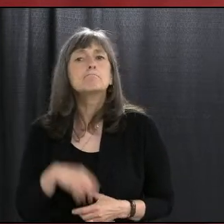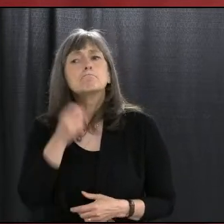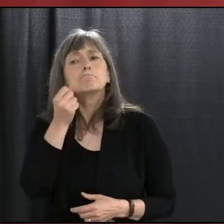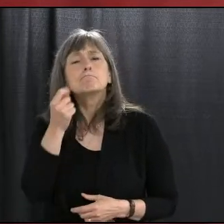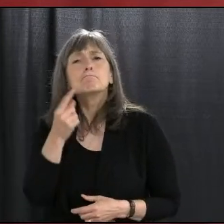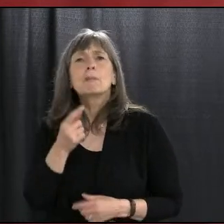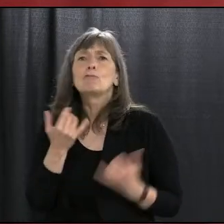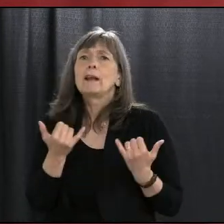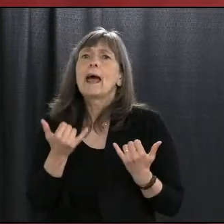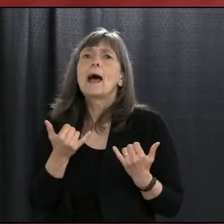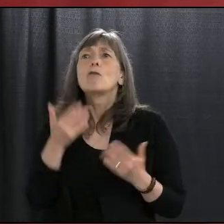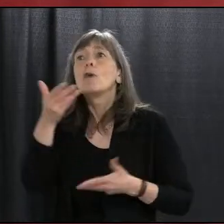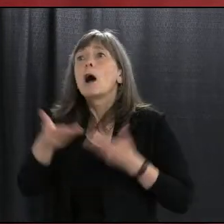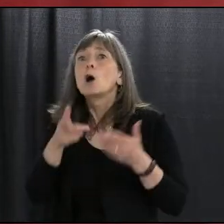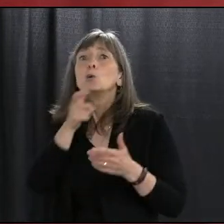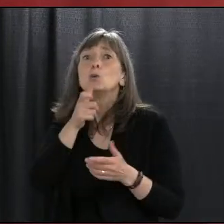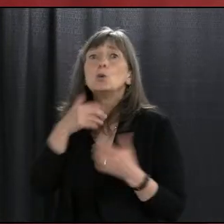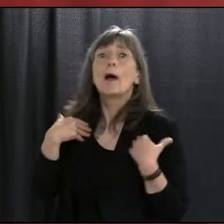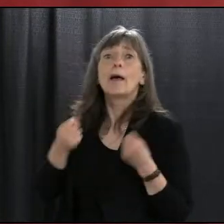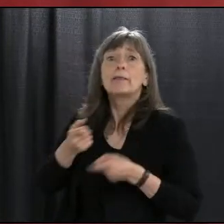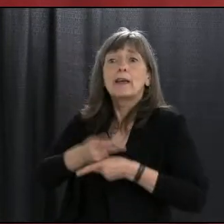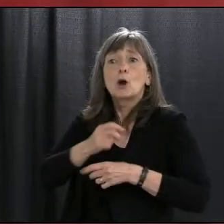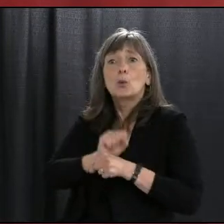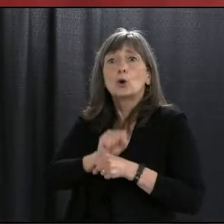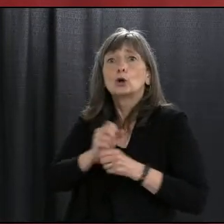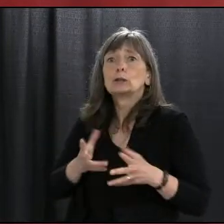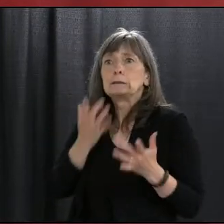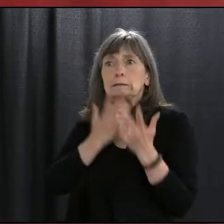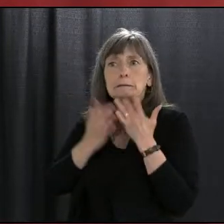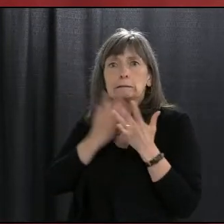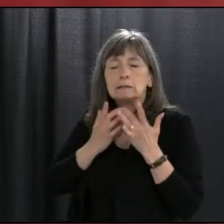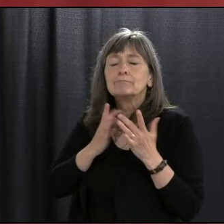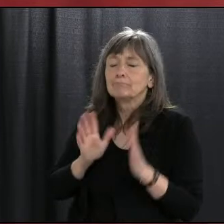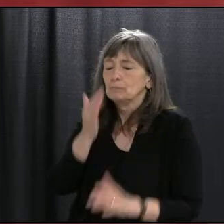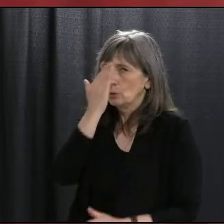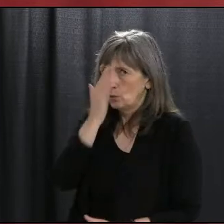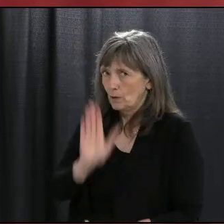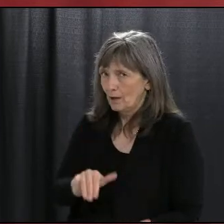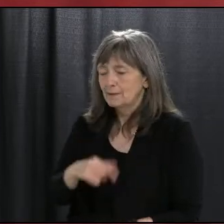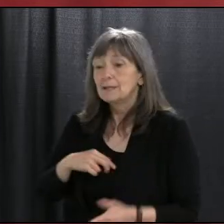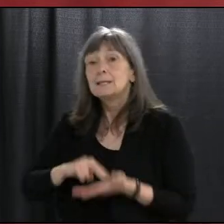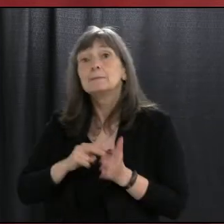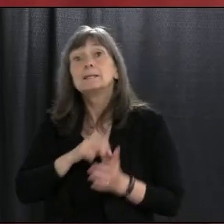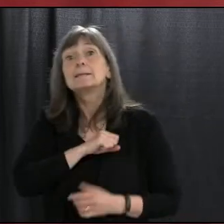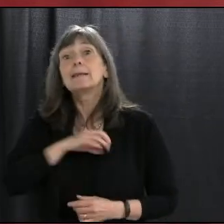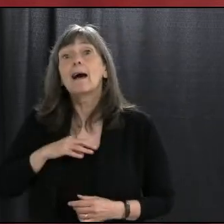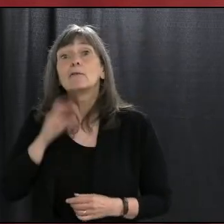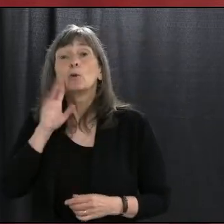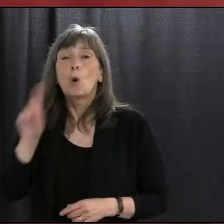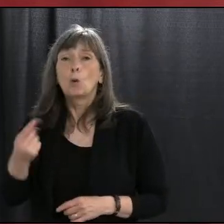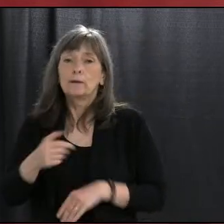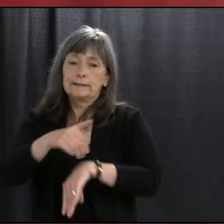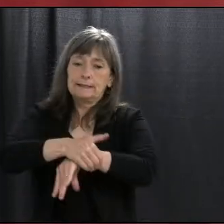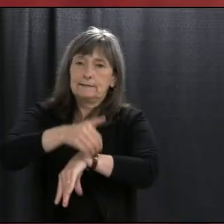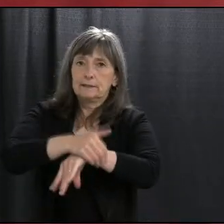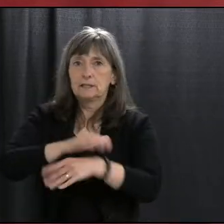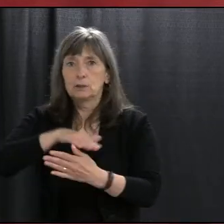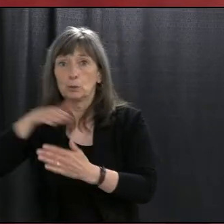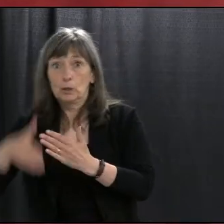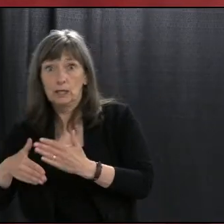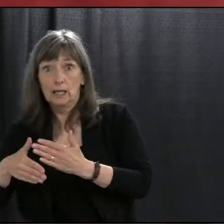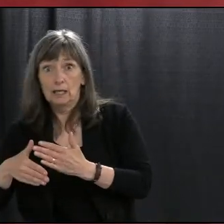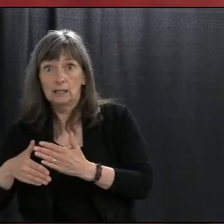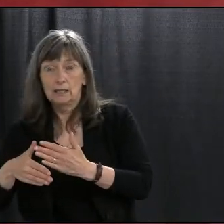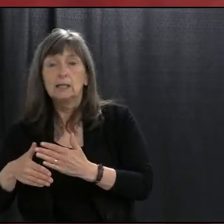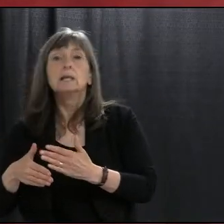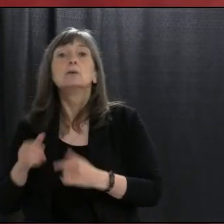limited resource pool of healthcare practitioners. With this in mind, we plan to staff the clinics on evenings and weekends using existing staff